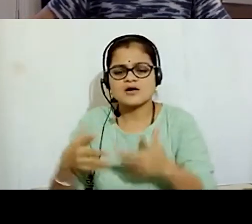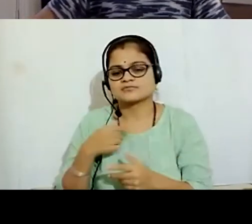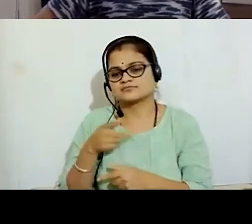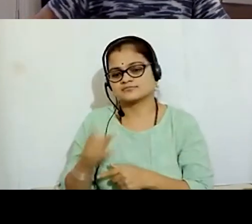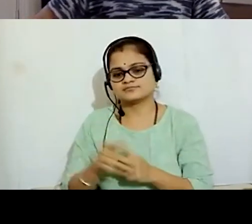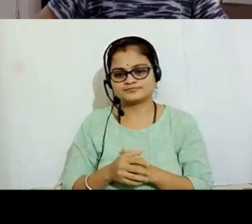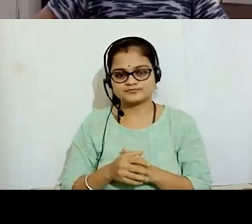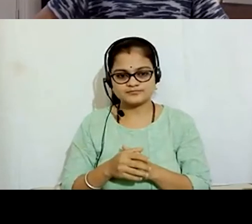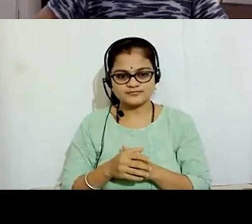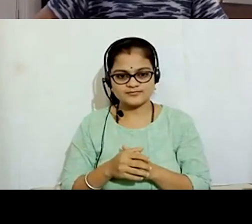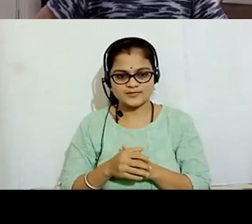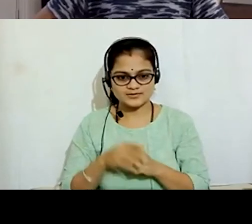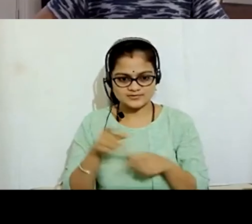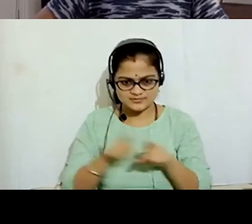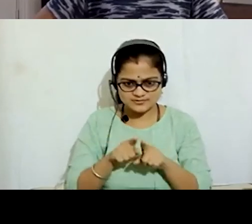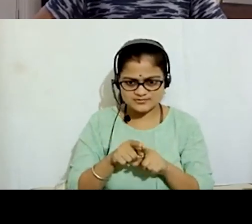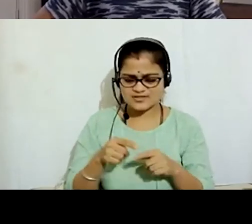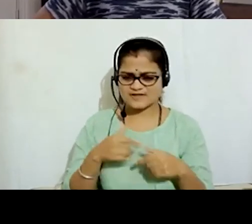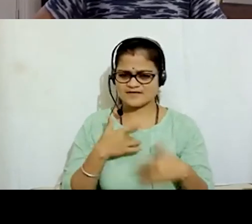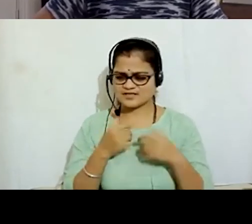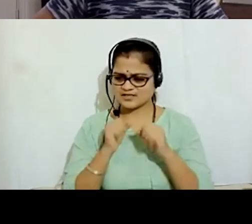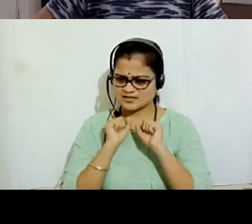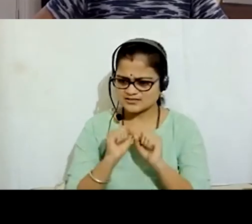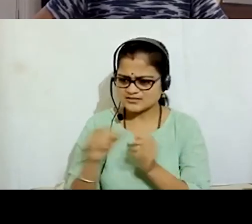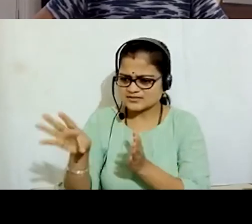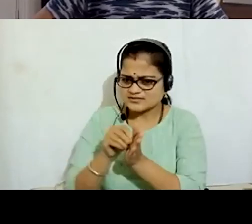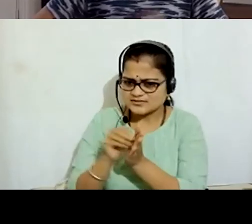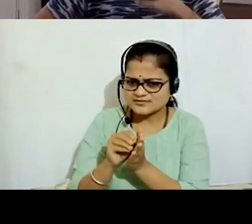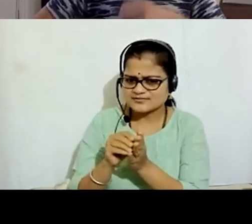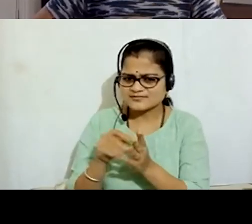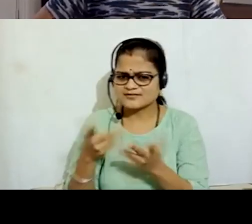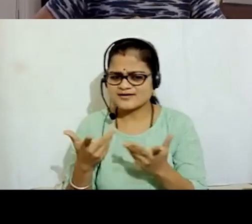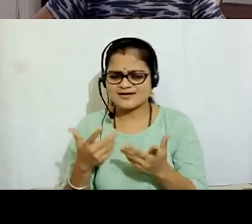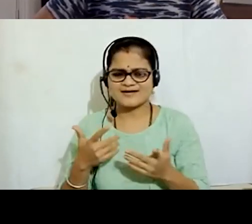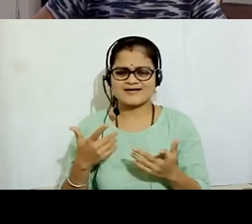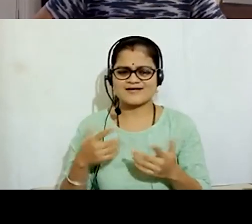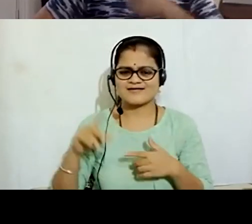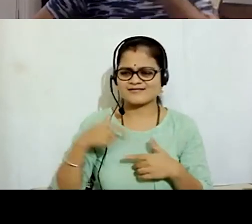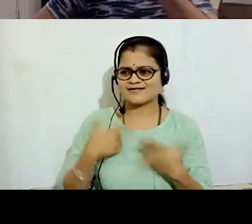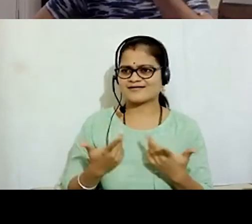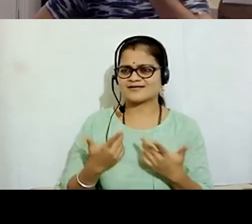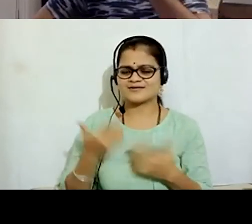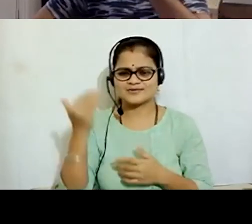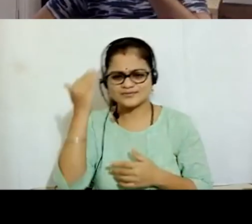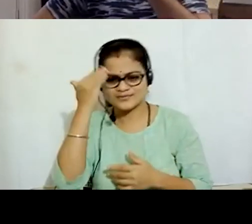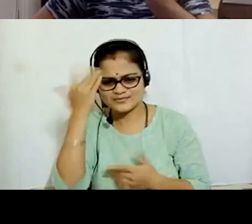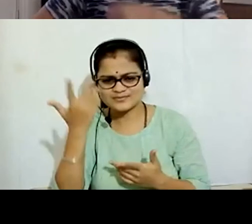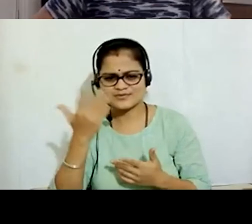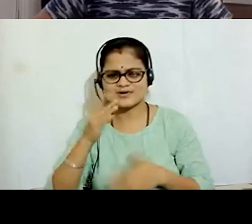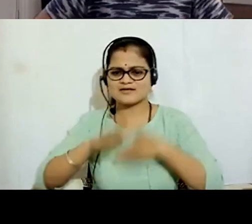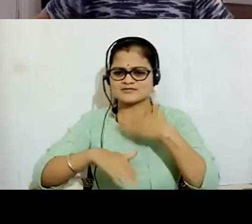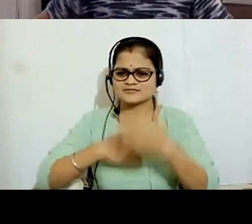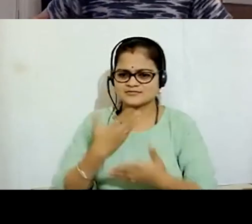Did you have anything was difficult for you while recording? Like, did you find anything that was really annoying or didn't go